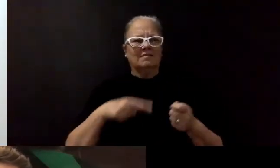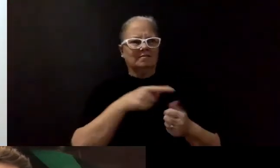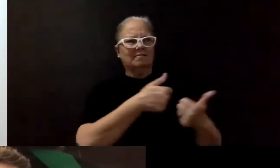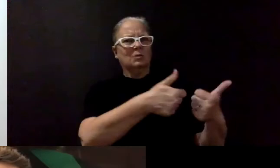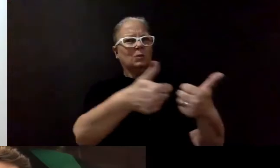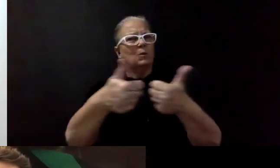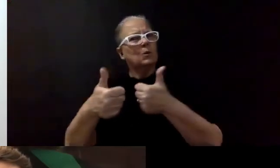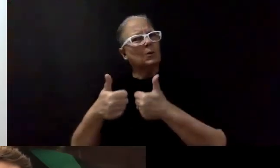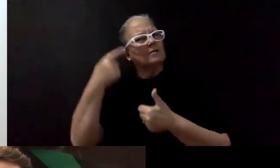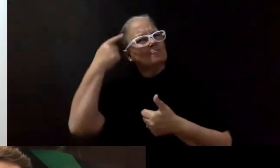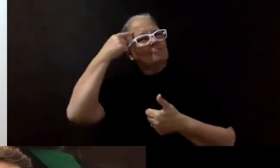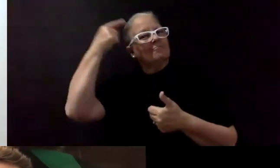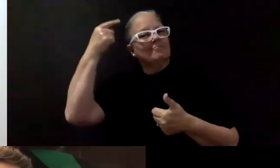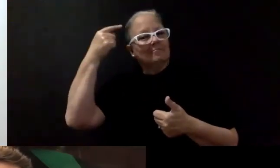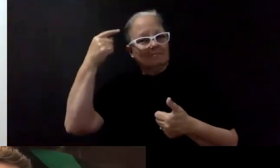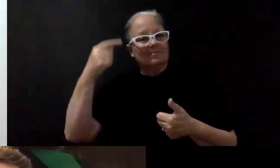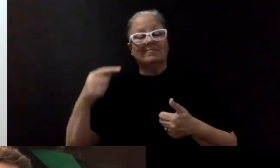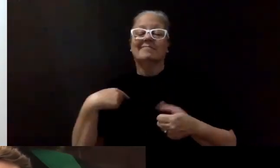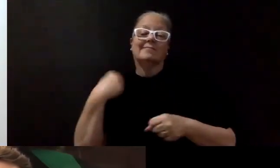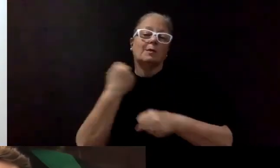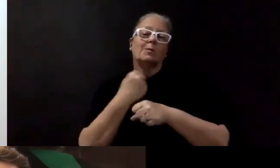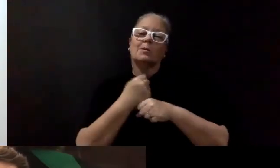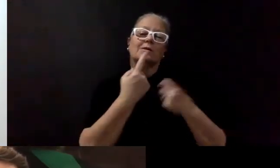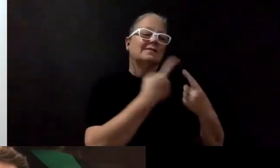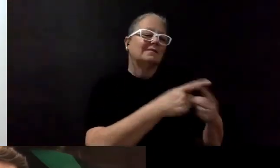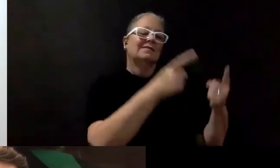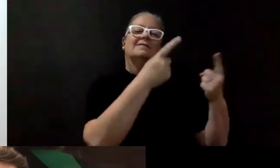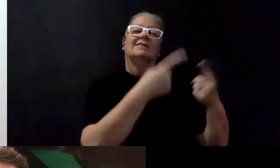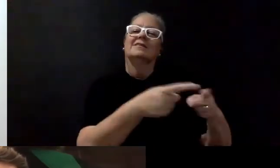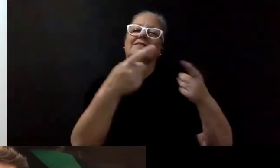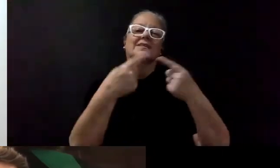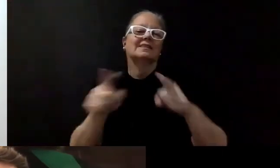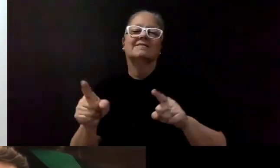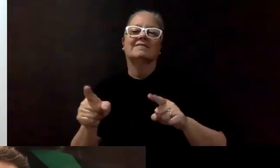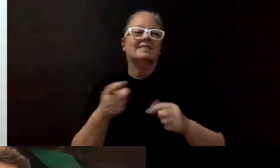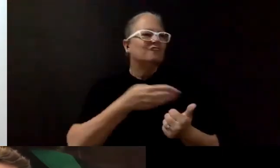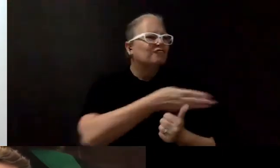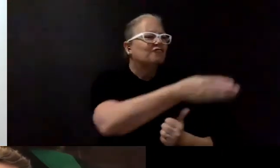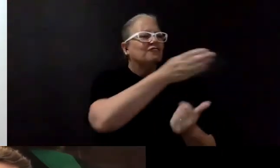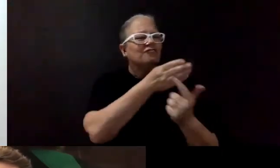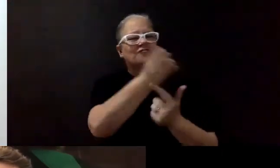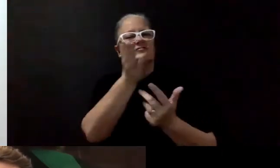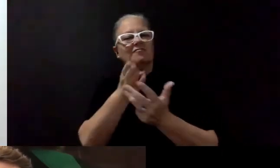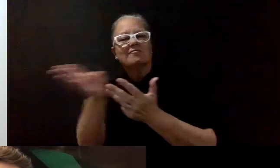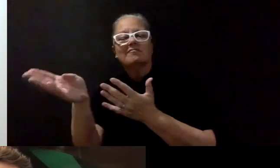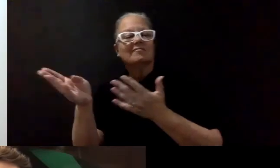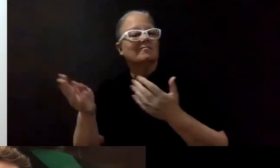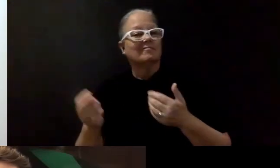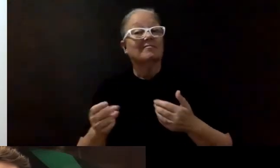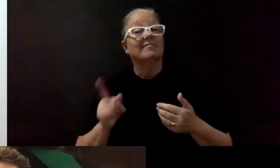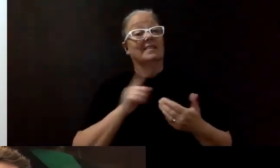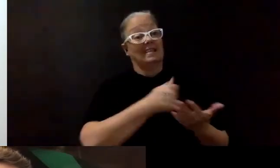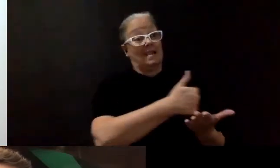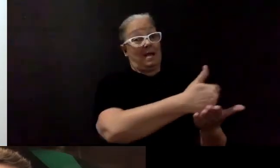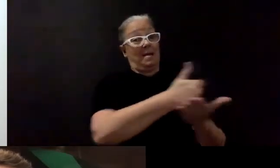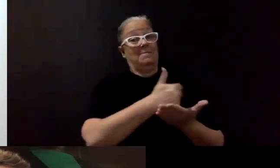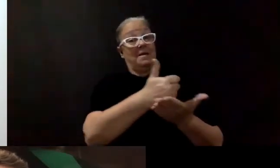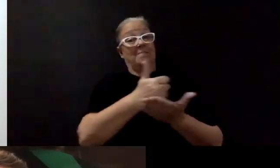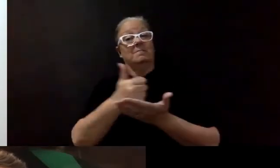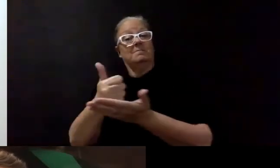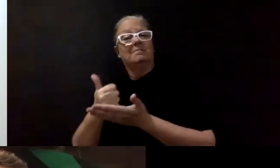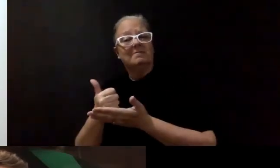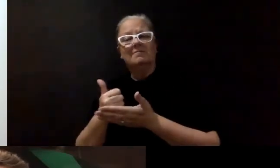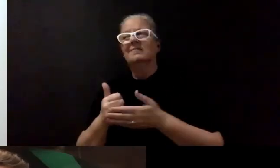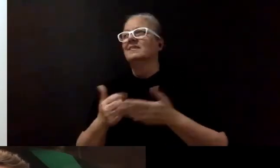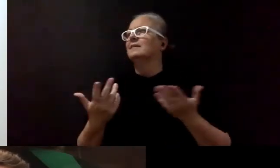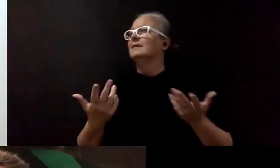stakeholders across many different sectors, and that allows us to have a lot of impact rather than just working